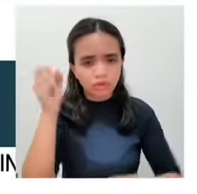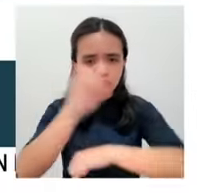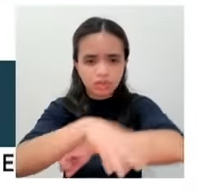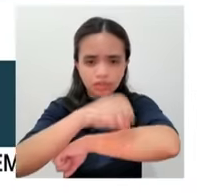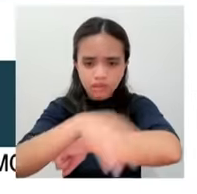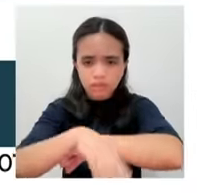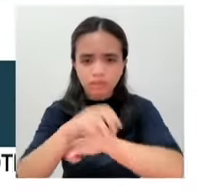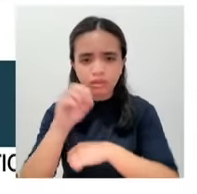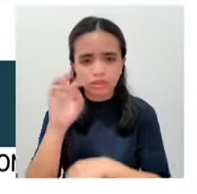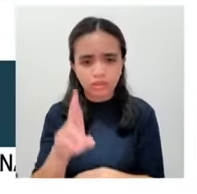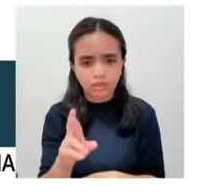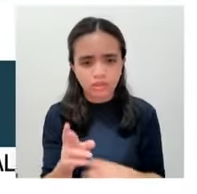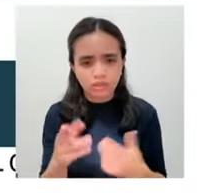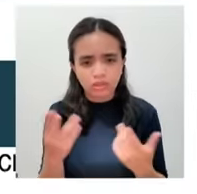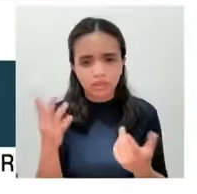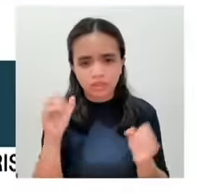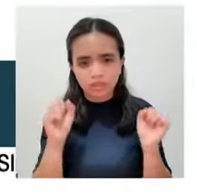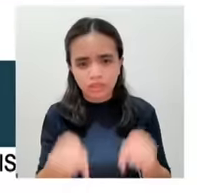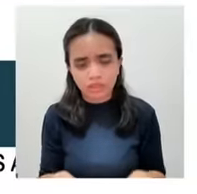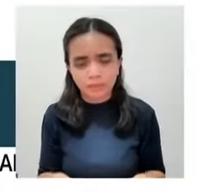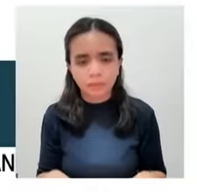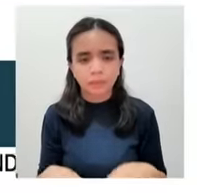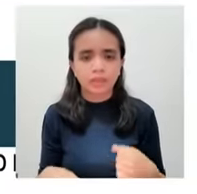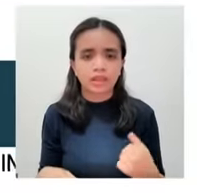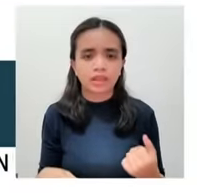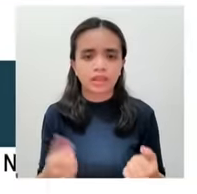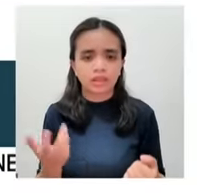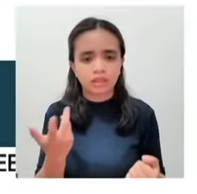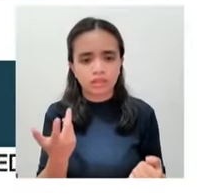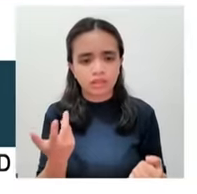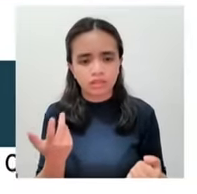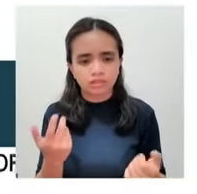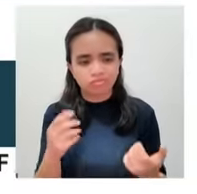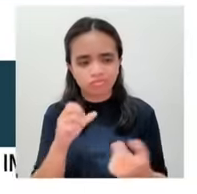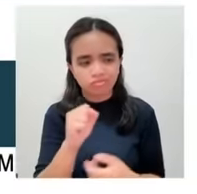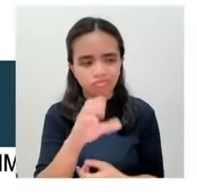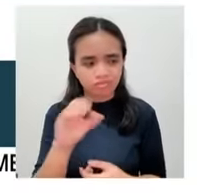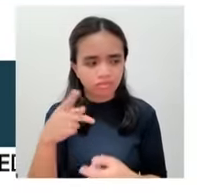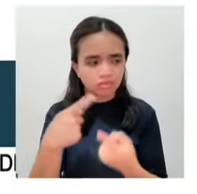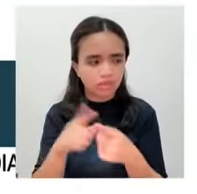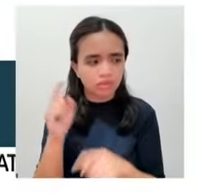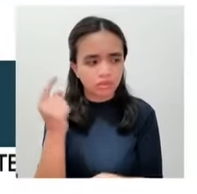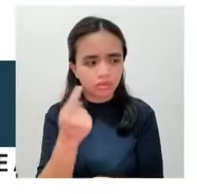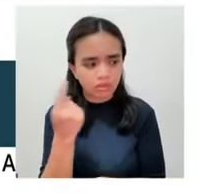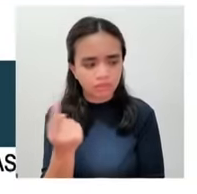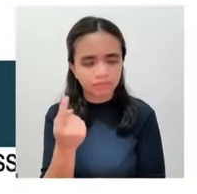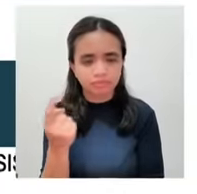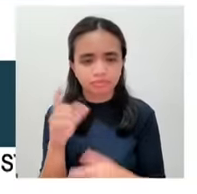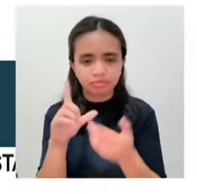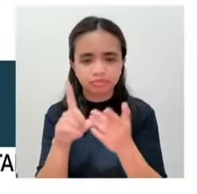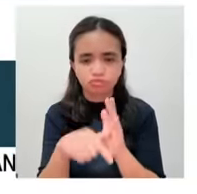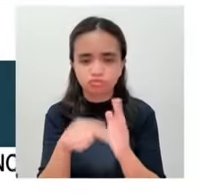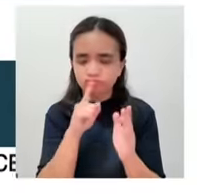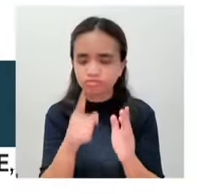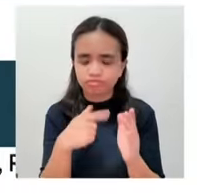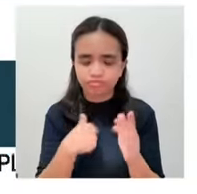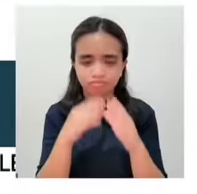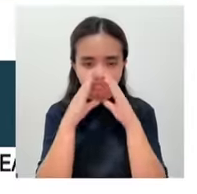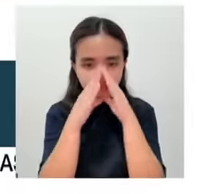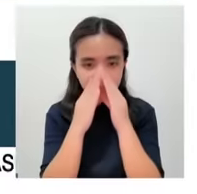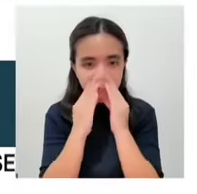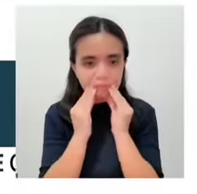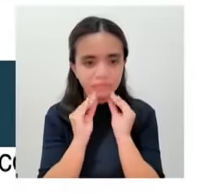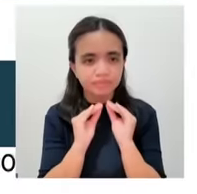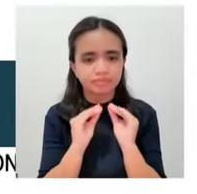or just so they can be able to brag na may scoop, but that's also what saddens me. Uh-huh. And I can